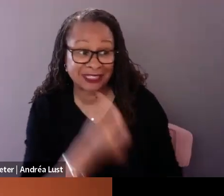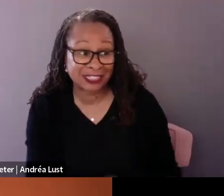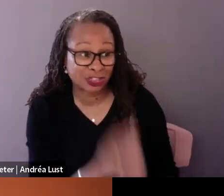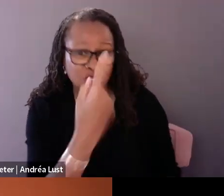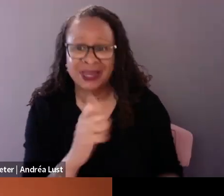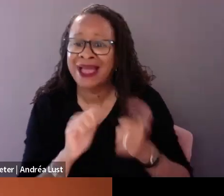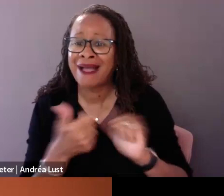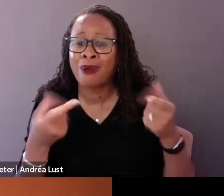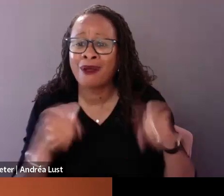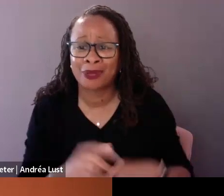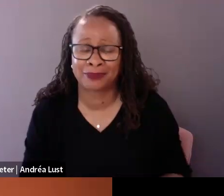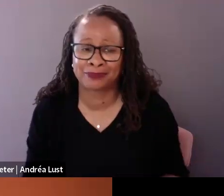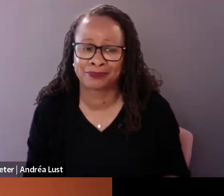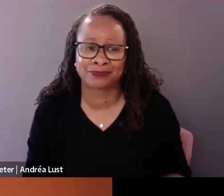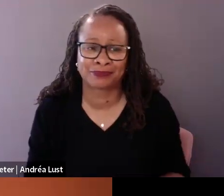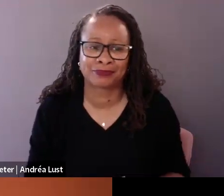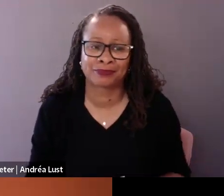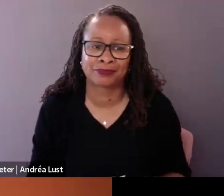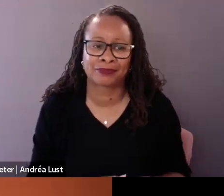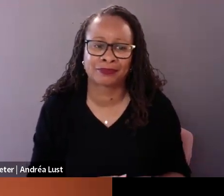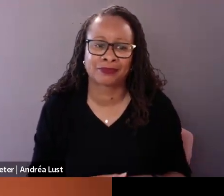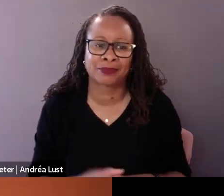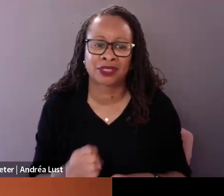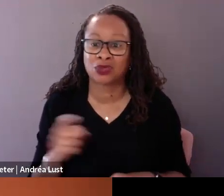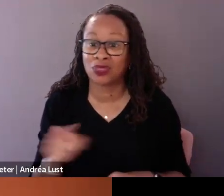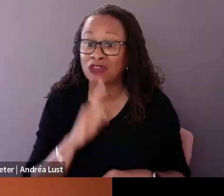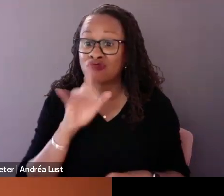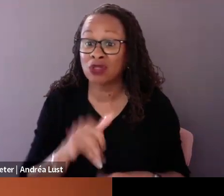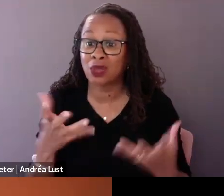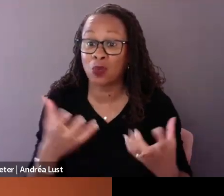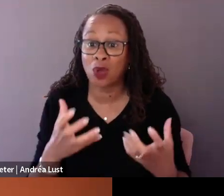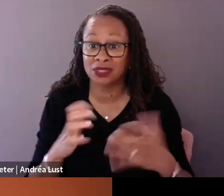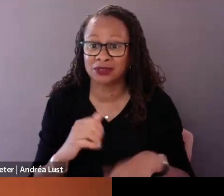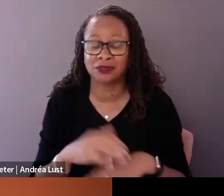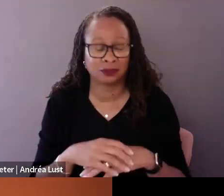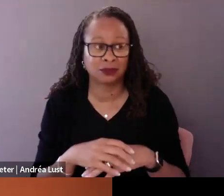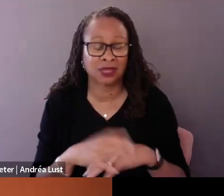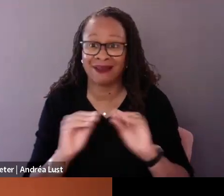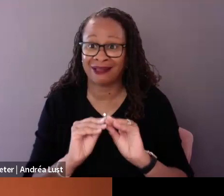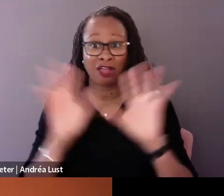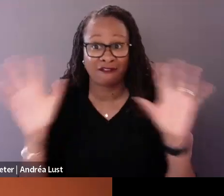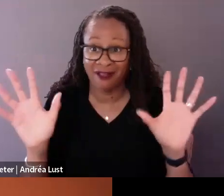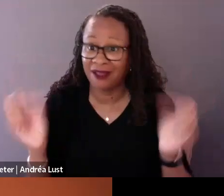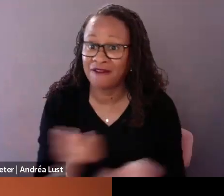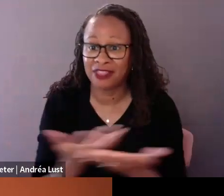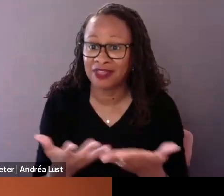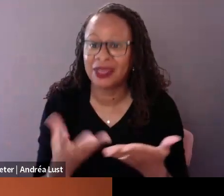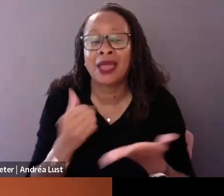happen? And so they really wanted to sort of set the record straight and help